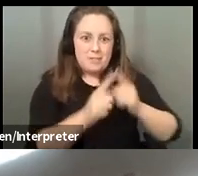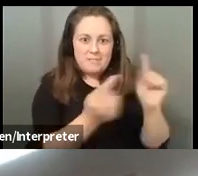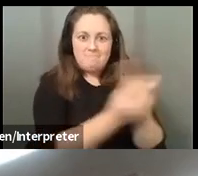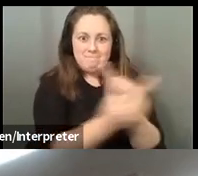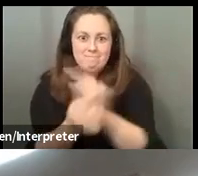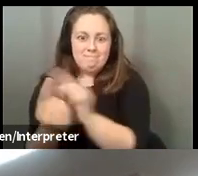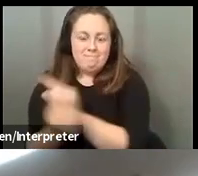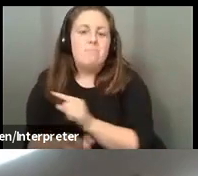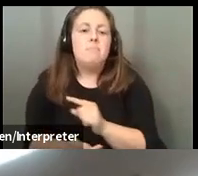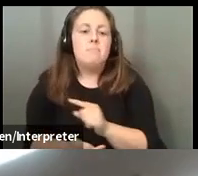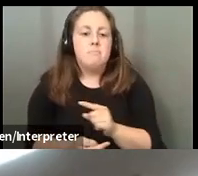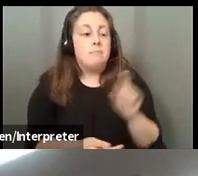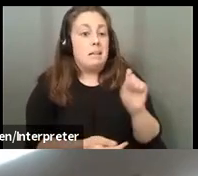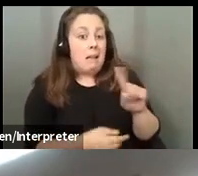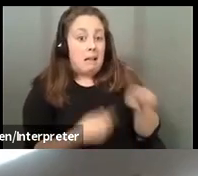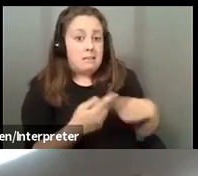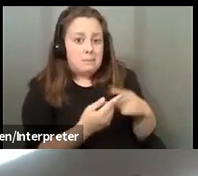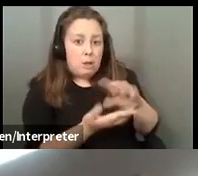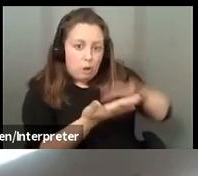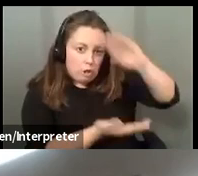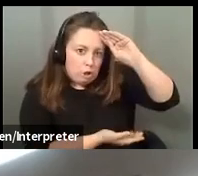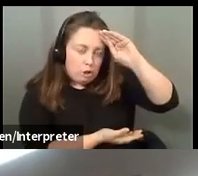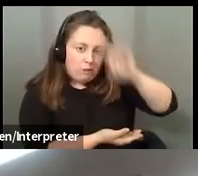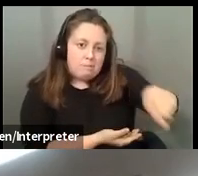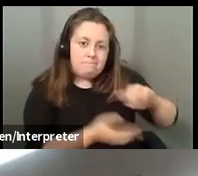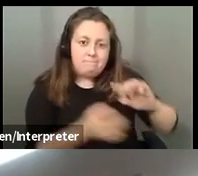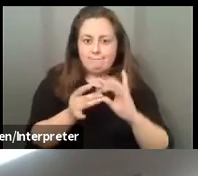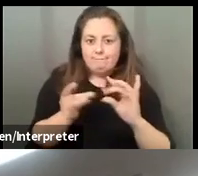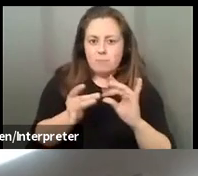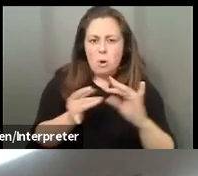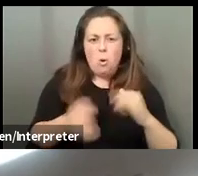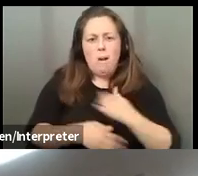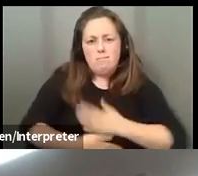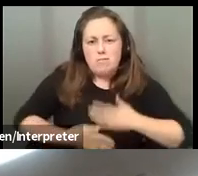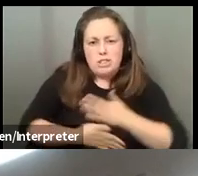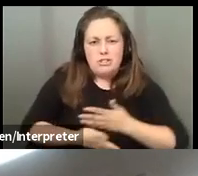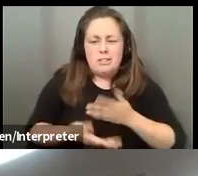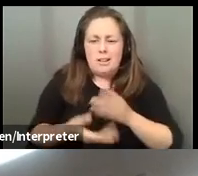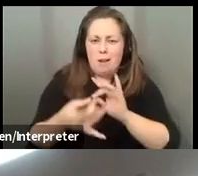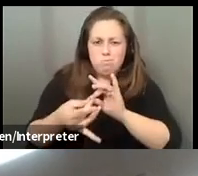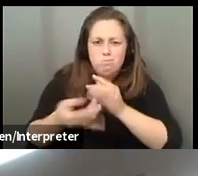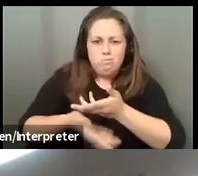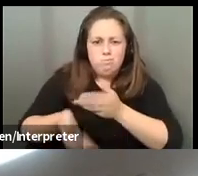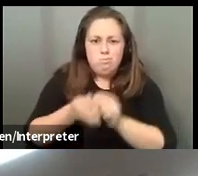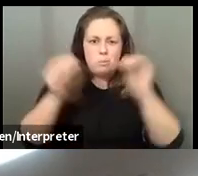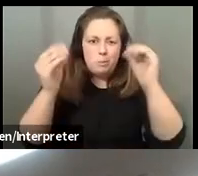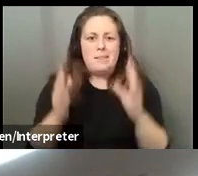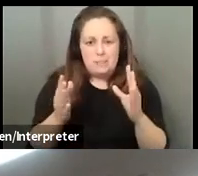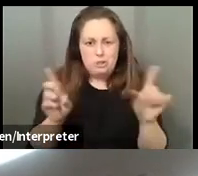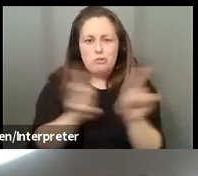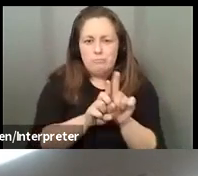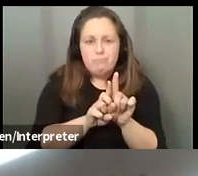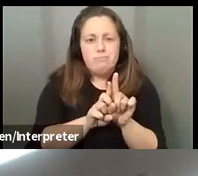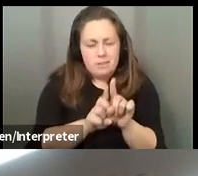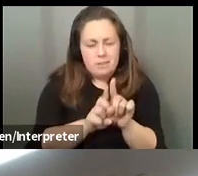When he asked about the learning aspect of being back, they appreciated having their teacher by their side the whole time. They said it was so much better because they don't